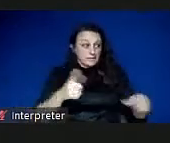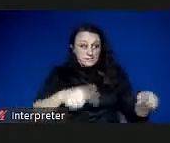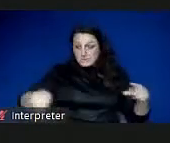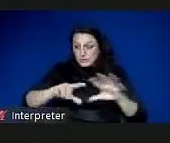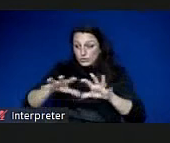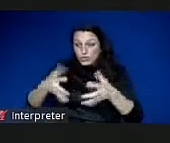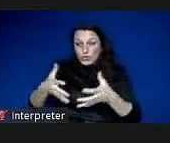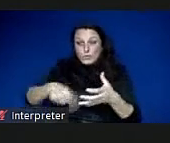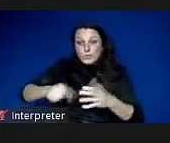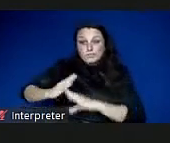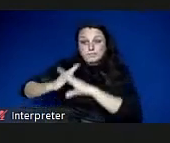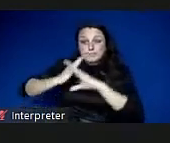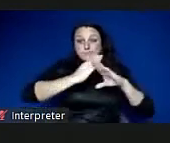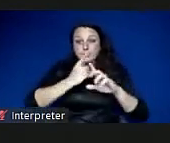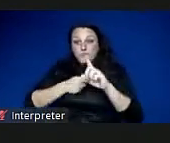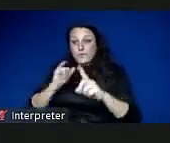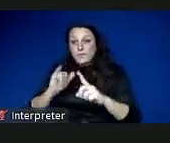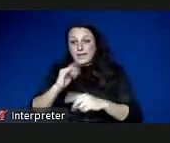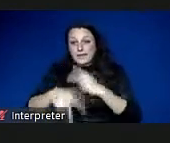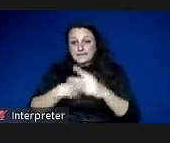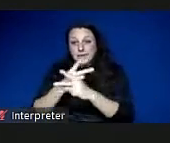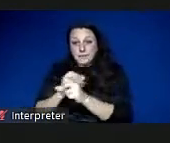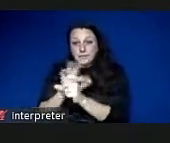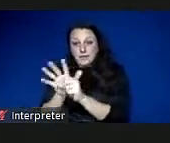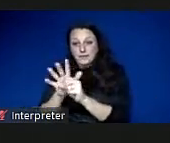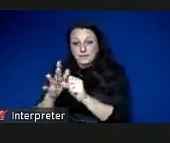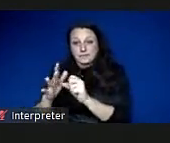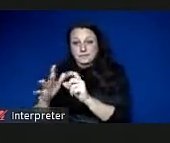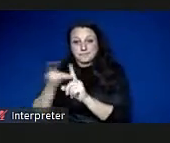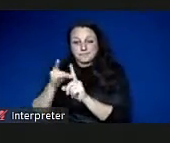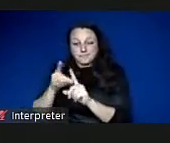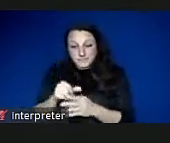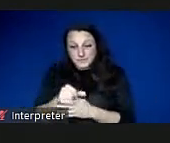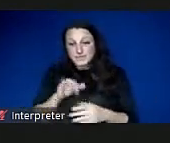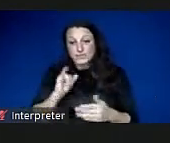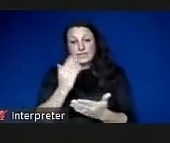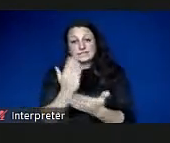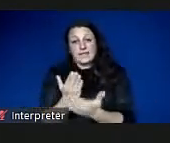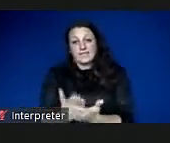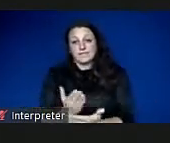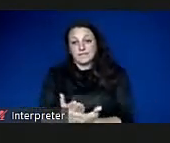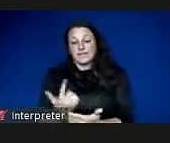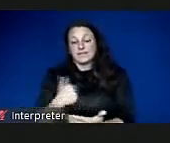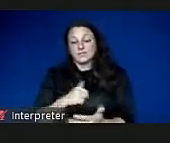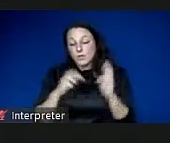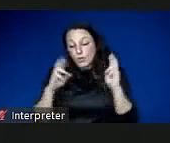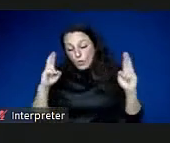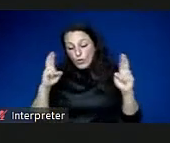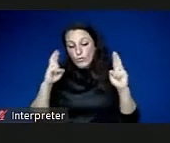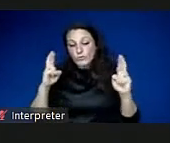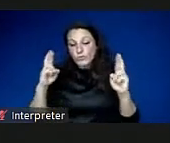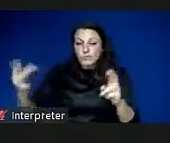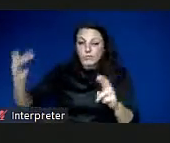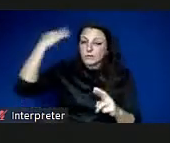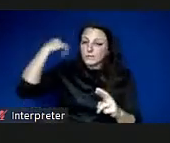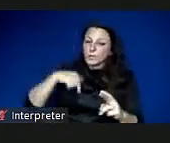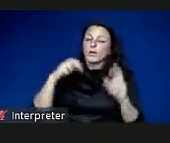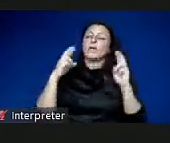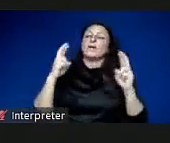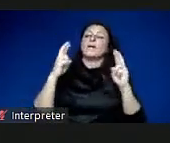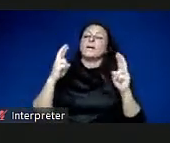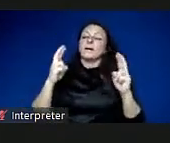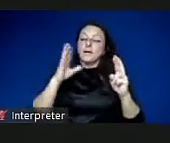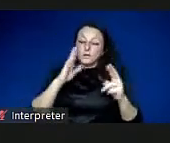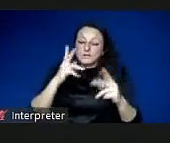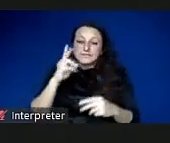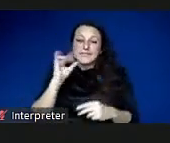And so this is the evidence that we have been hoping to see. This is the true